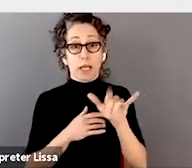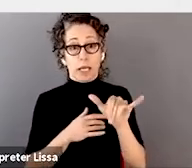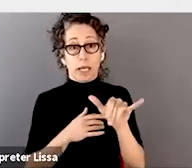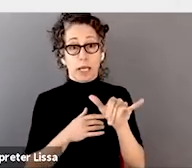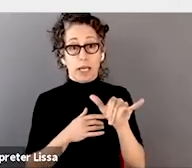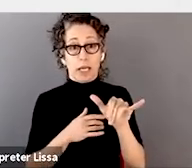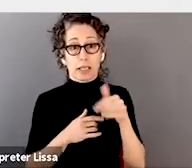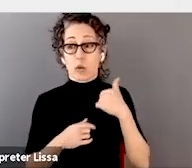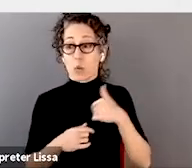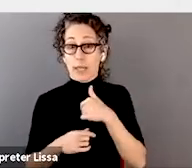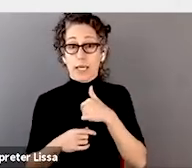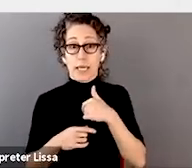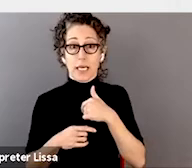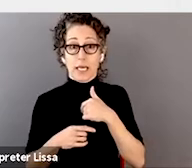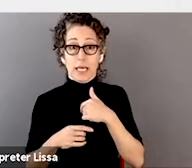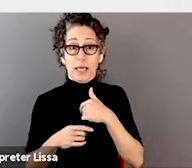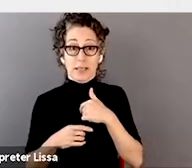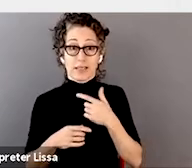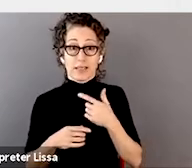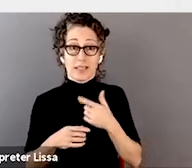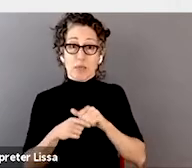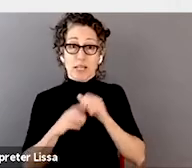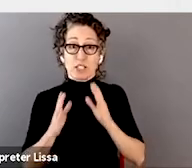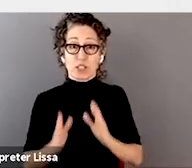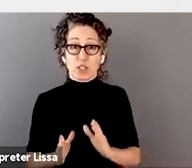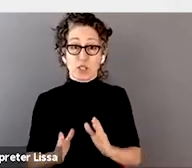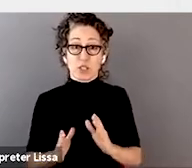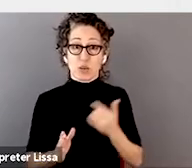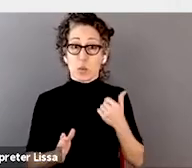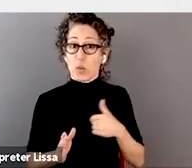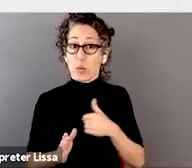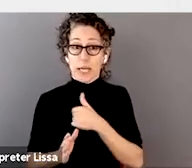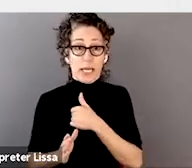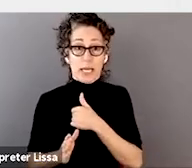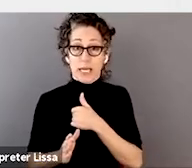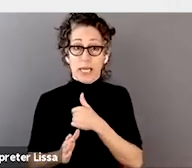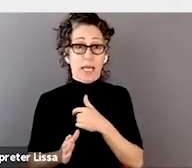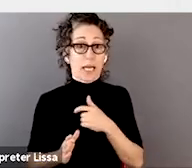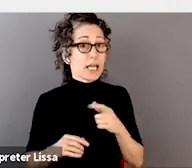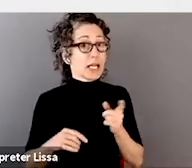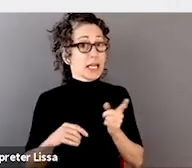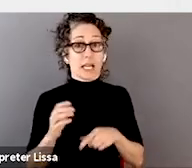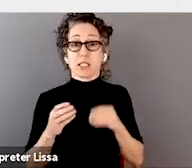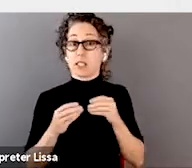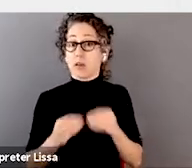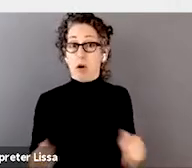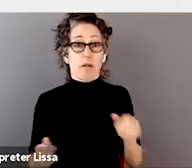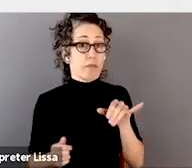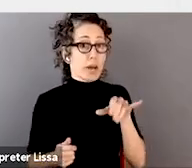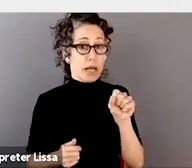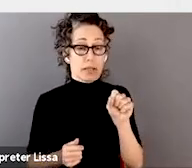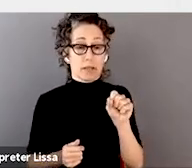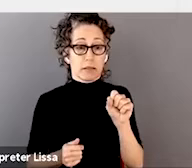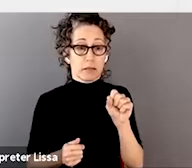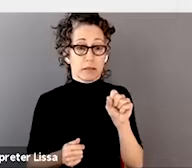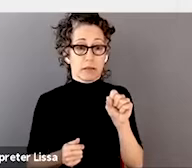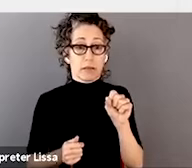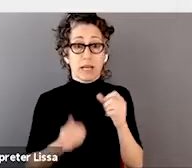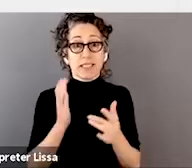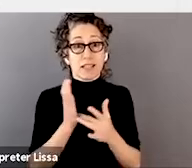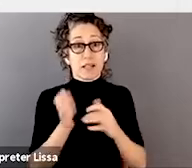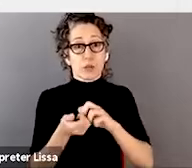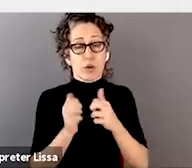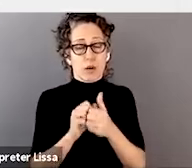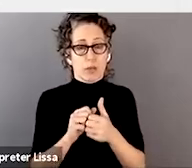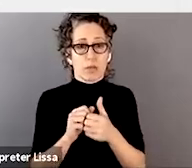to understand that we cannot on our own solve bias, right? Like Lauren said, it's a social technical problem. And so if we